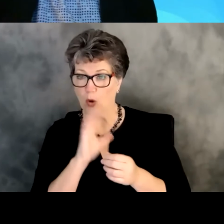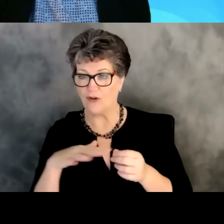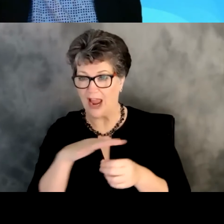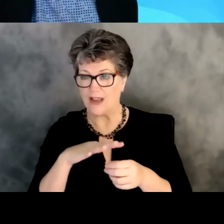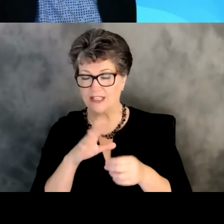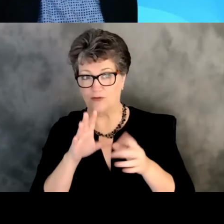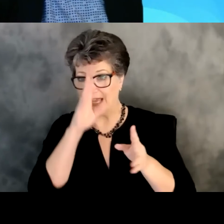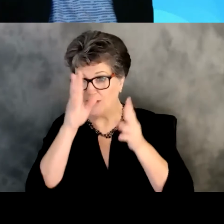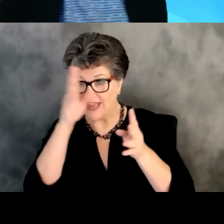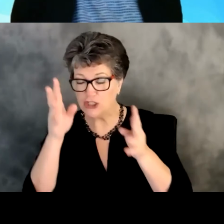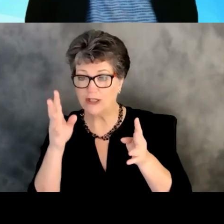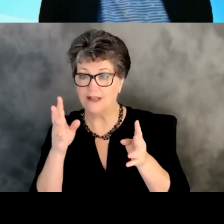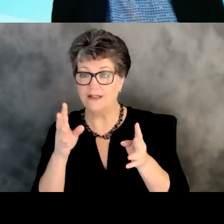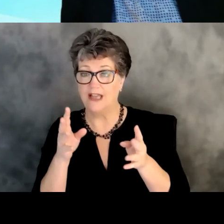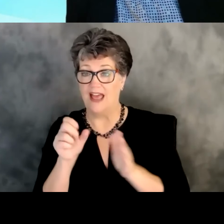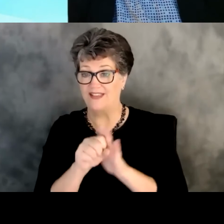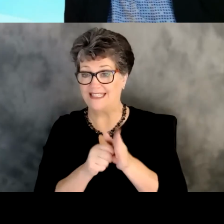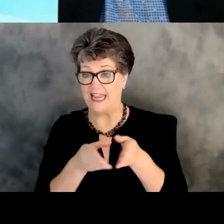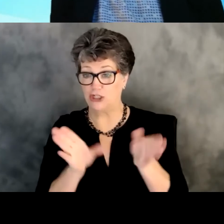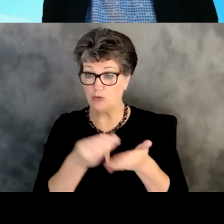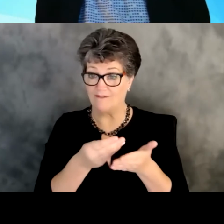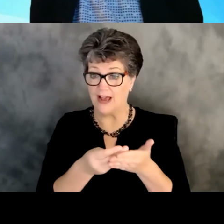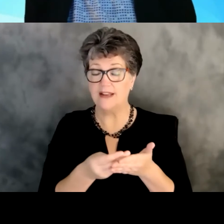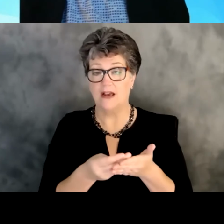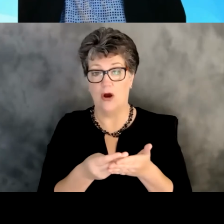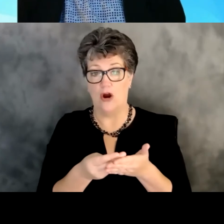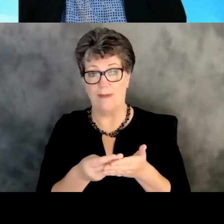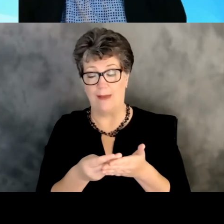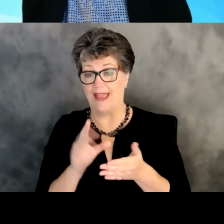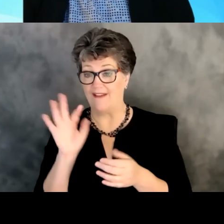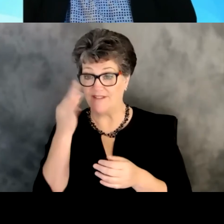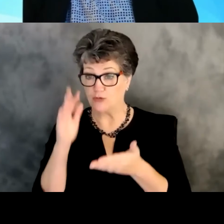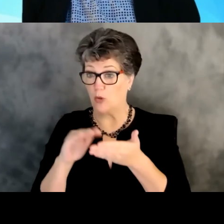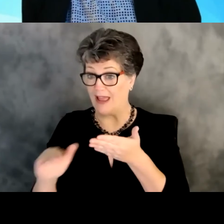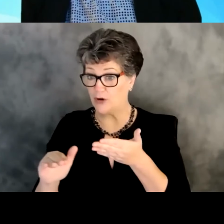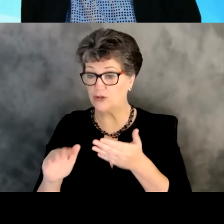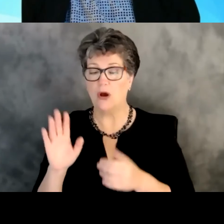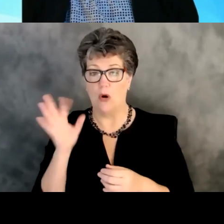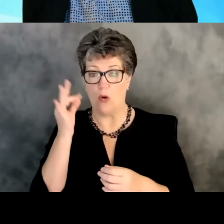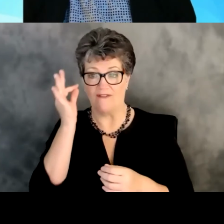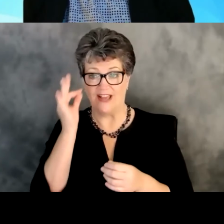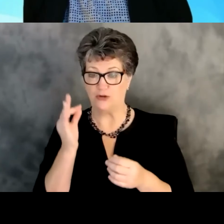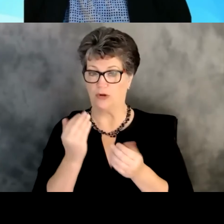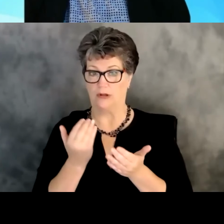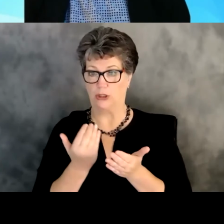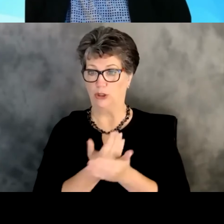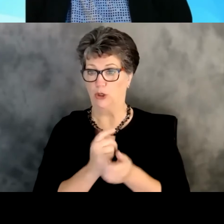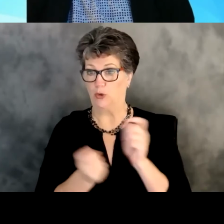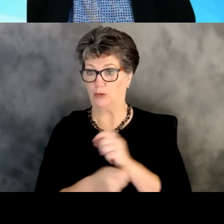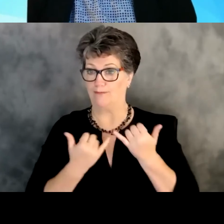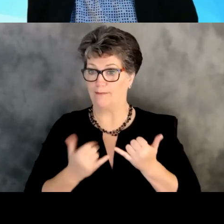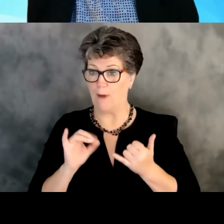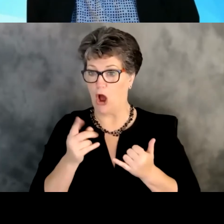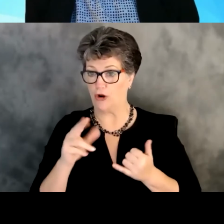innovation, either with state general fund or perhaps federal waivers, or again, federal modernization. And I do think